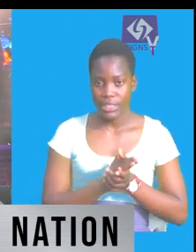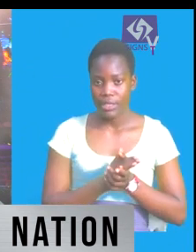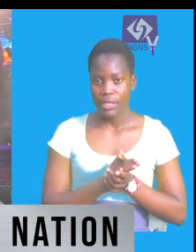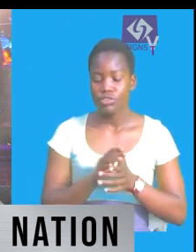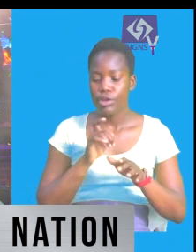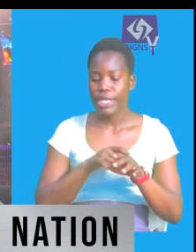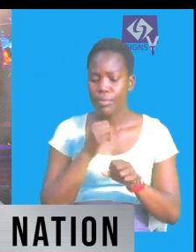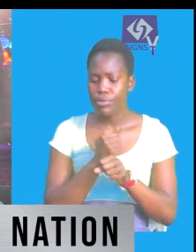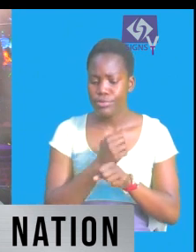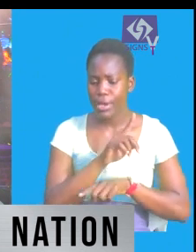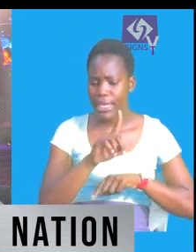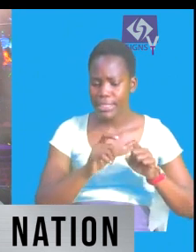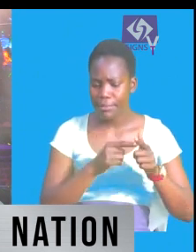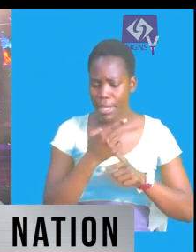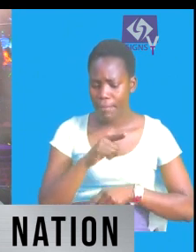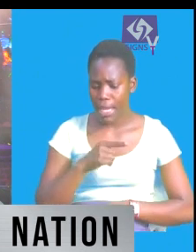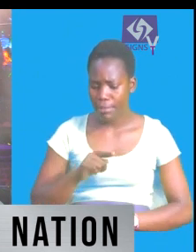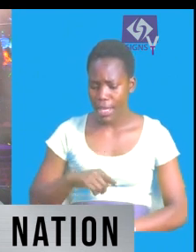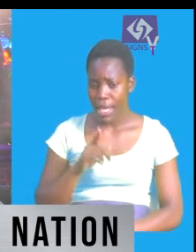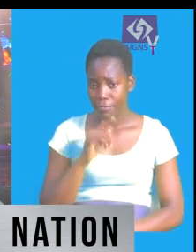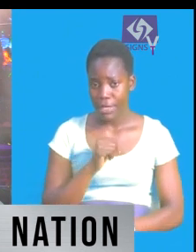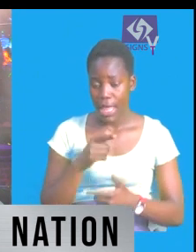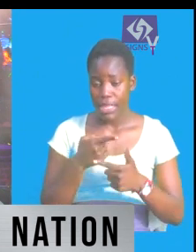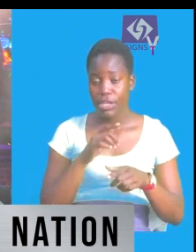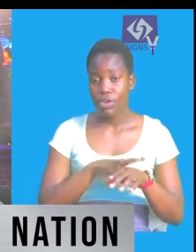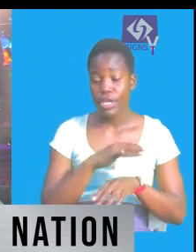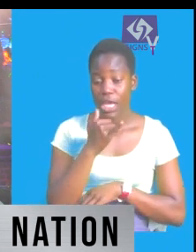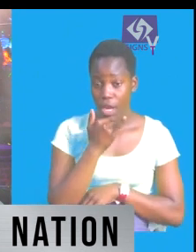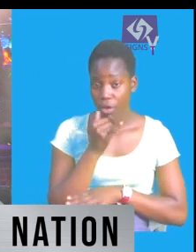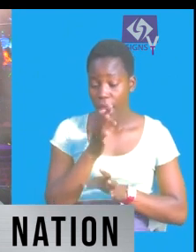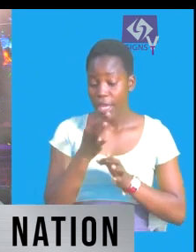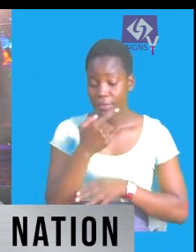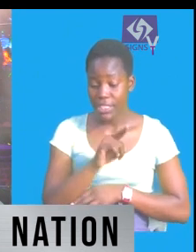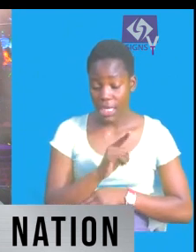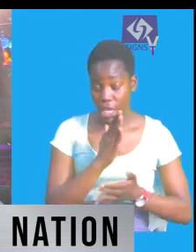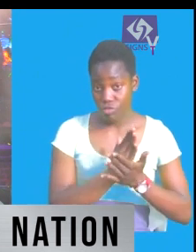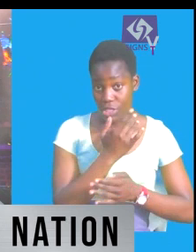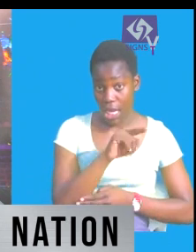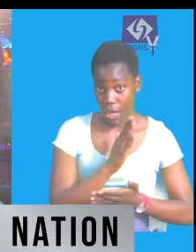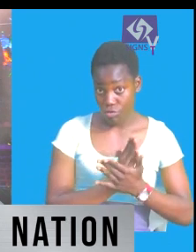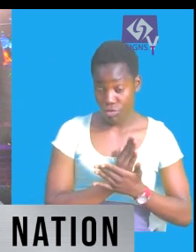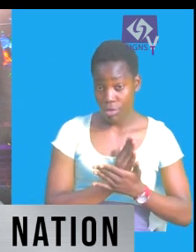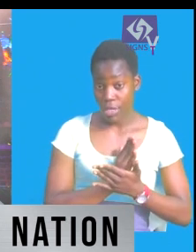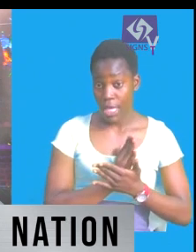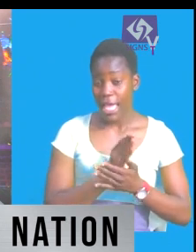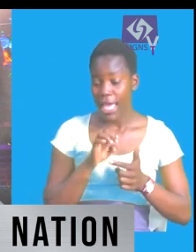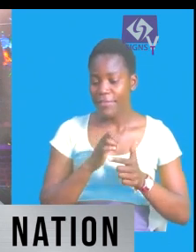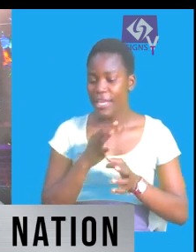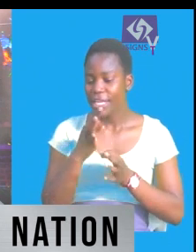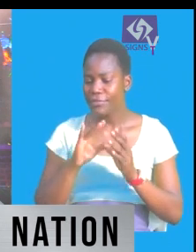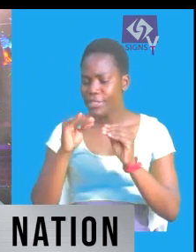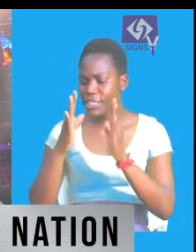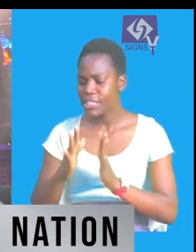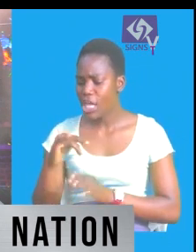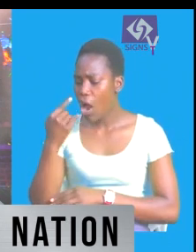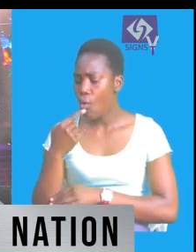sit for an exam and it is marked, and you got a wrong, it is a wrong. If you got a right, it is a right. No matter which teacher